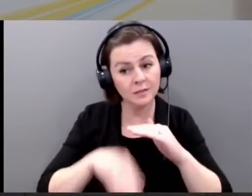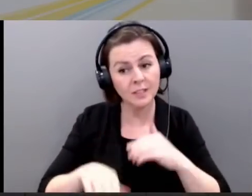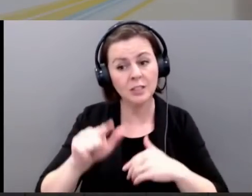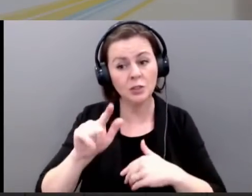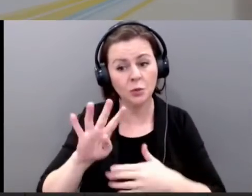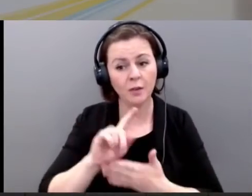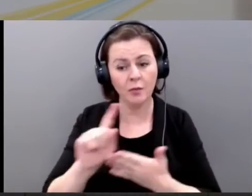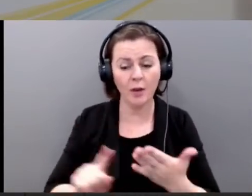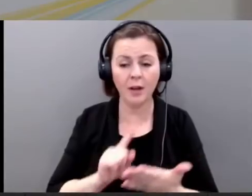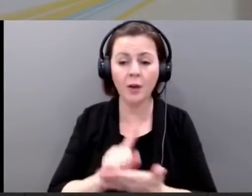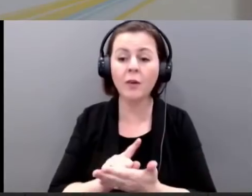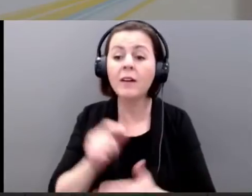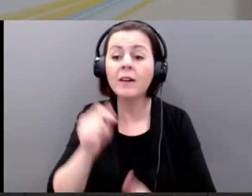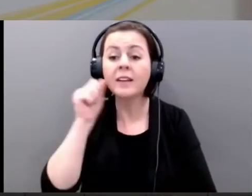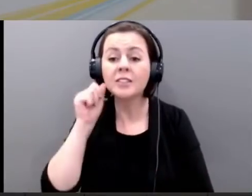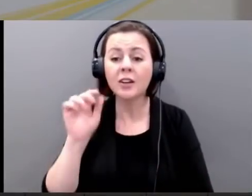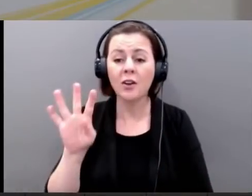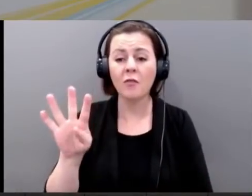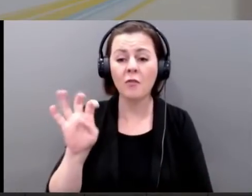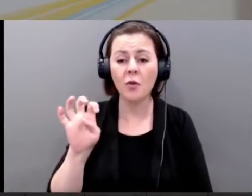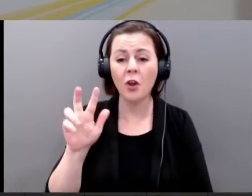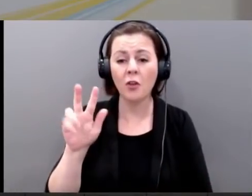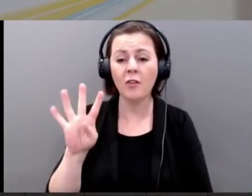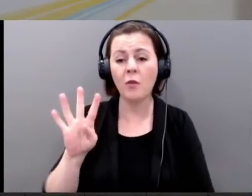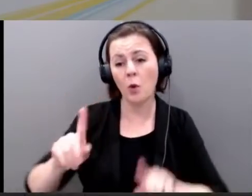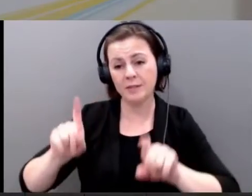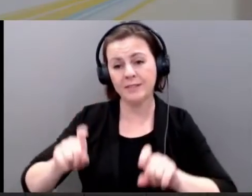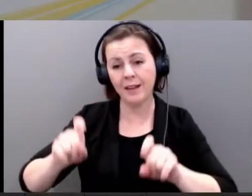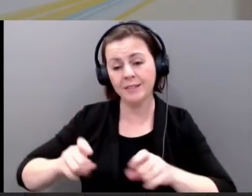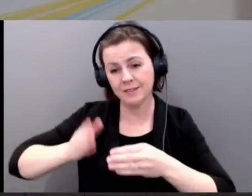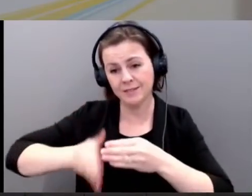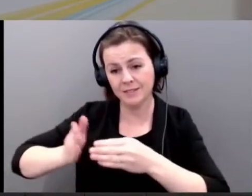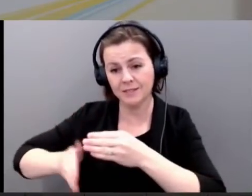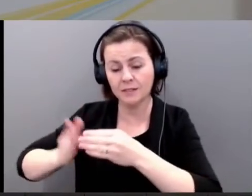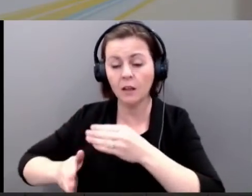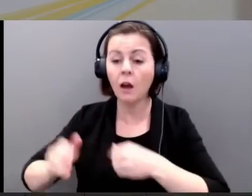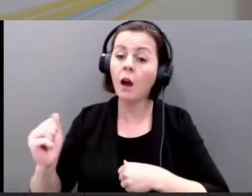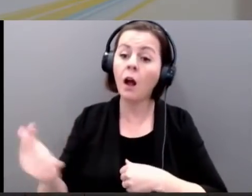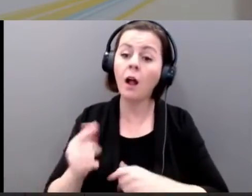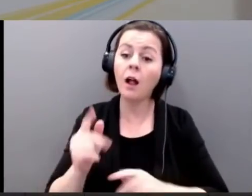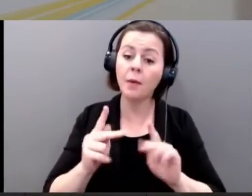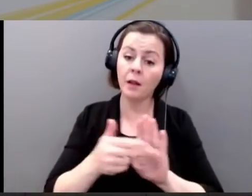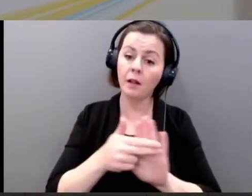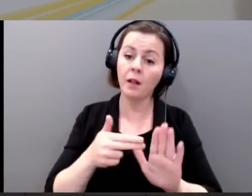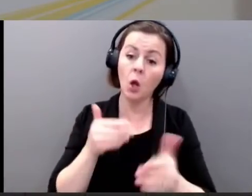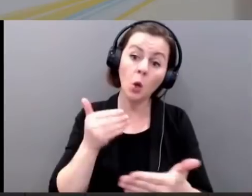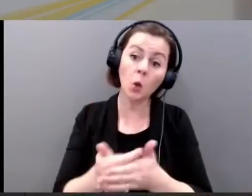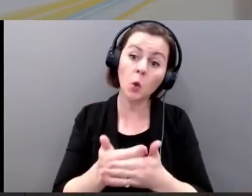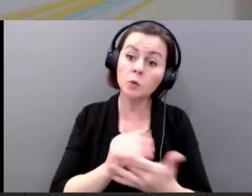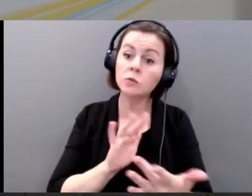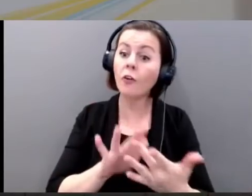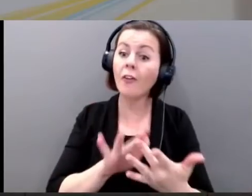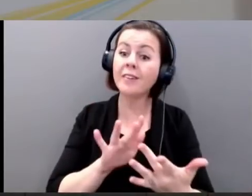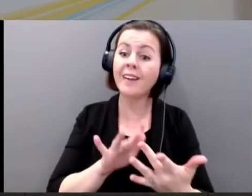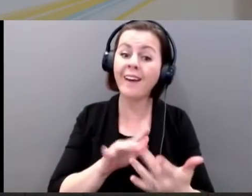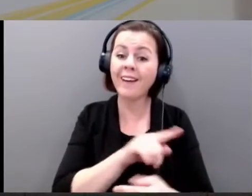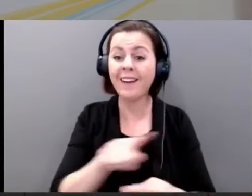yesterday. All close contacts are required to self-isolate for 14 days, regardless of their test